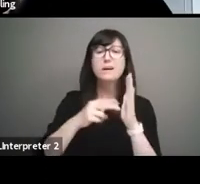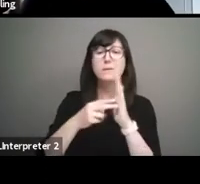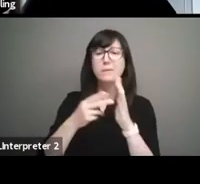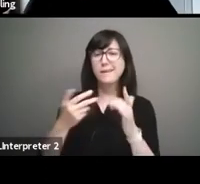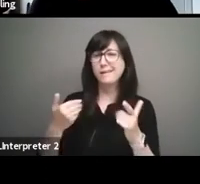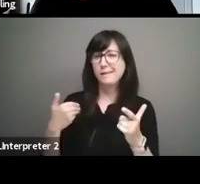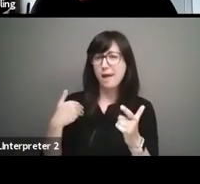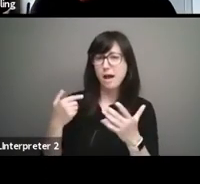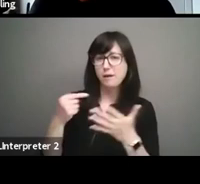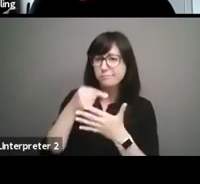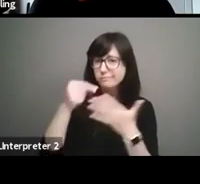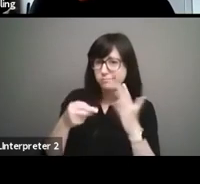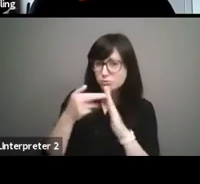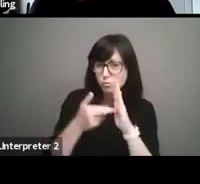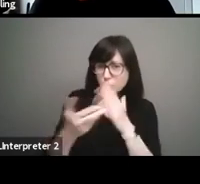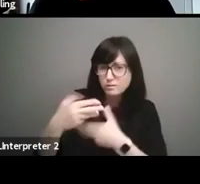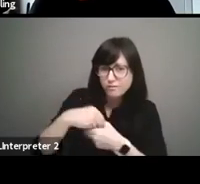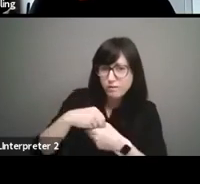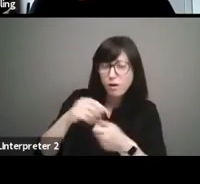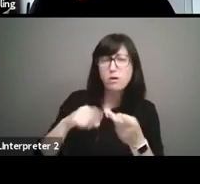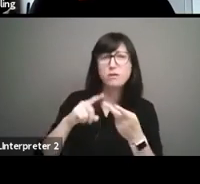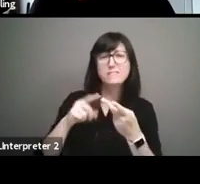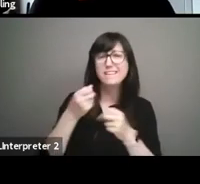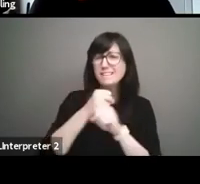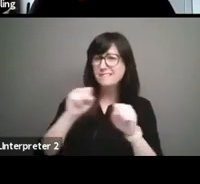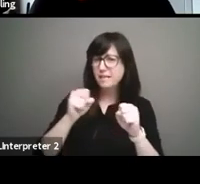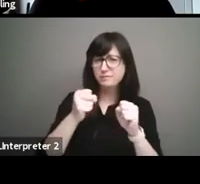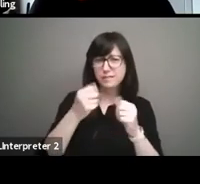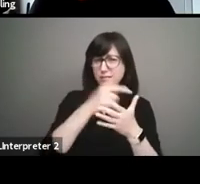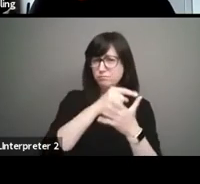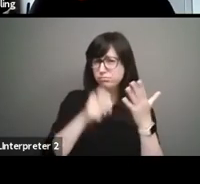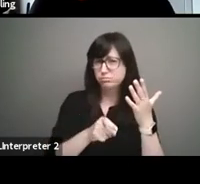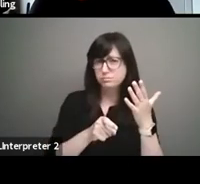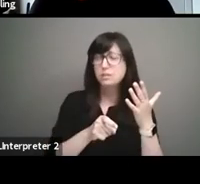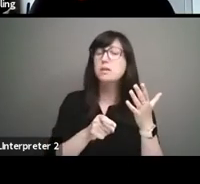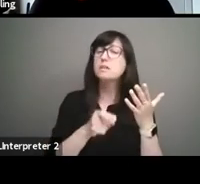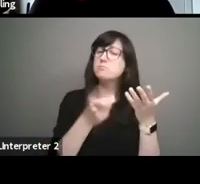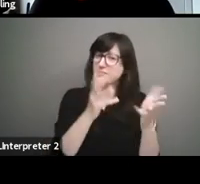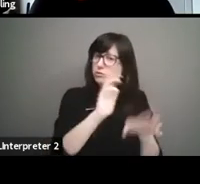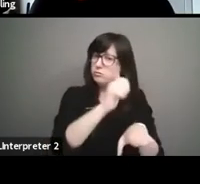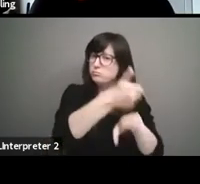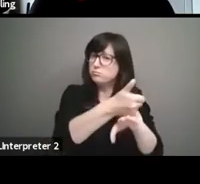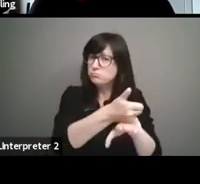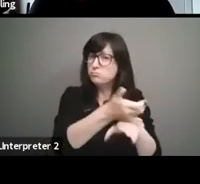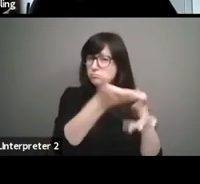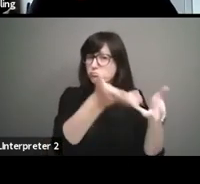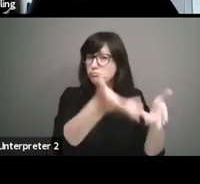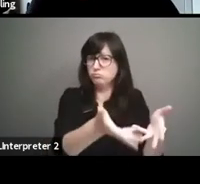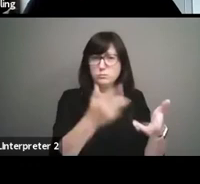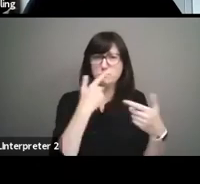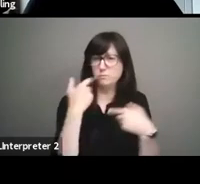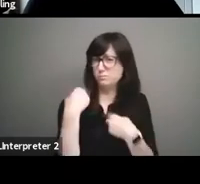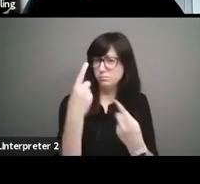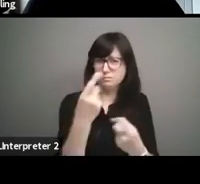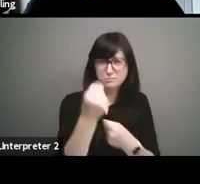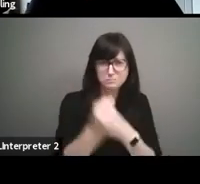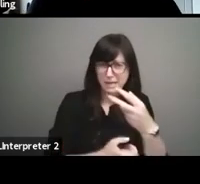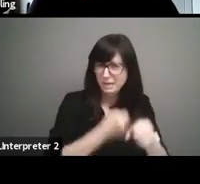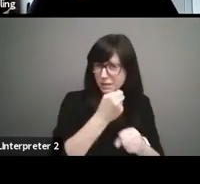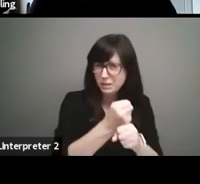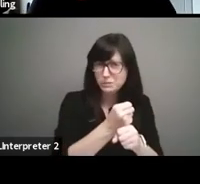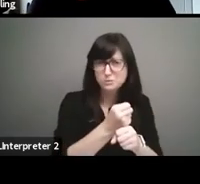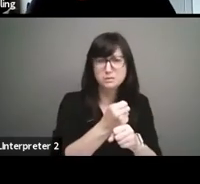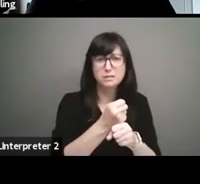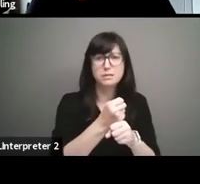with that. There's safety measures that are already implemented or that have existed there for decades, and it continues work